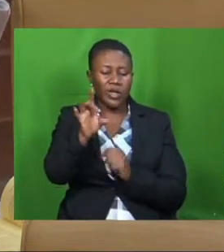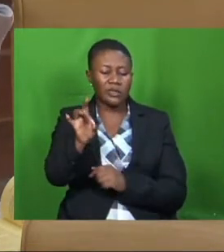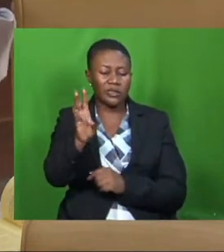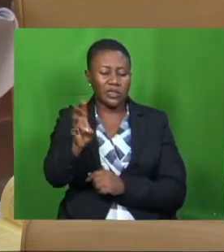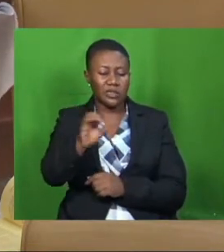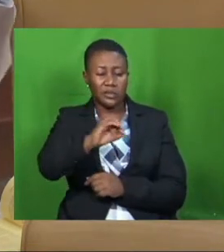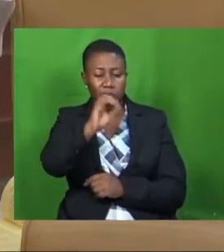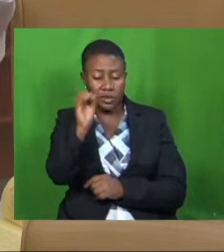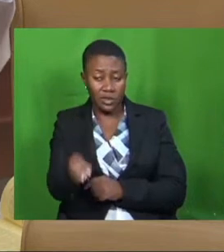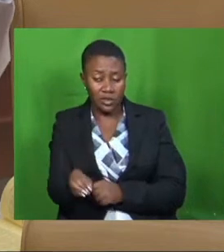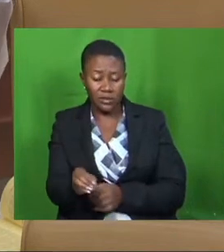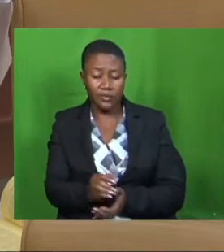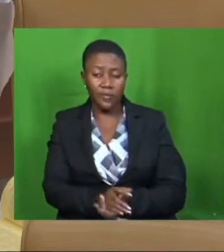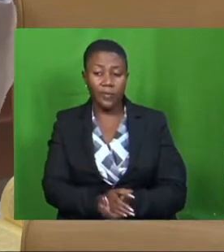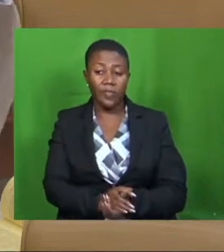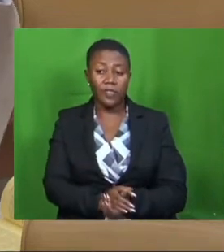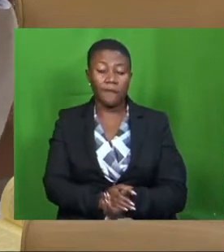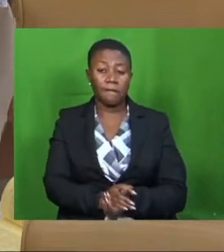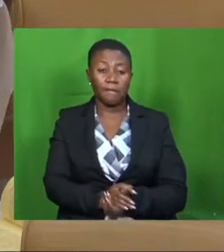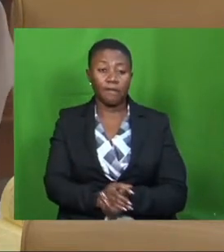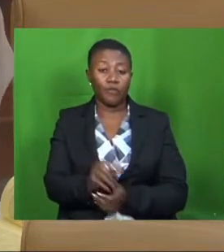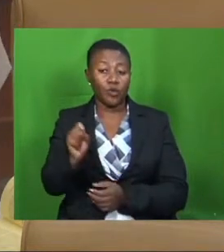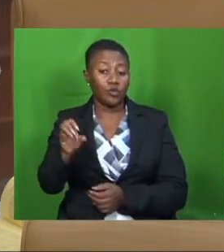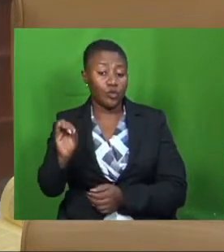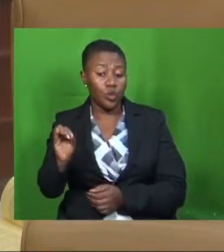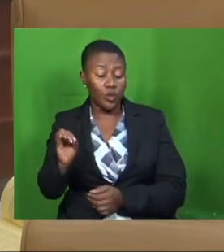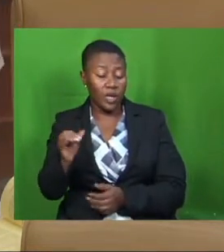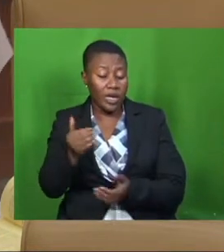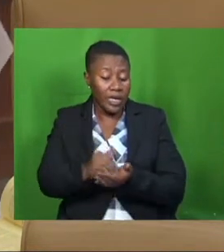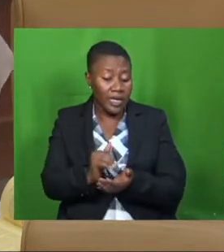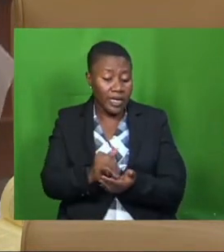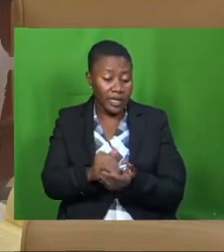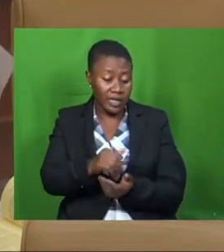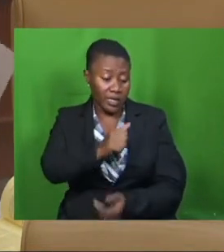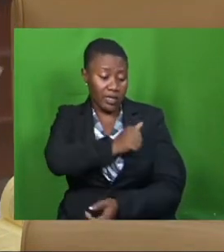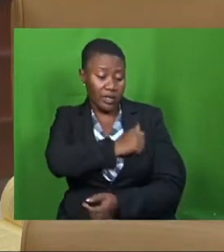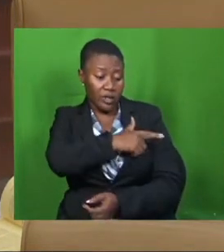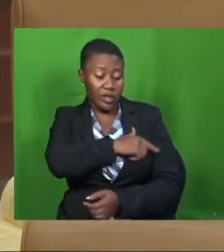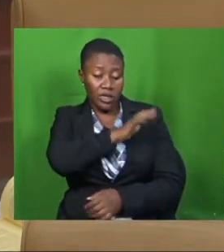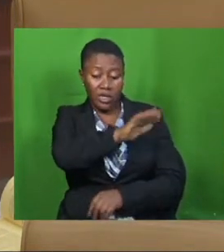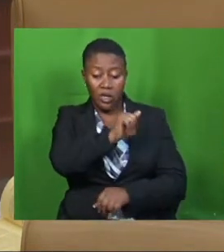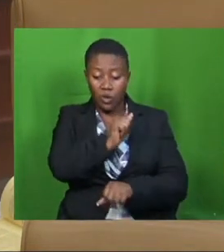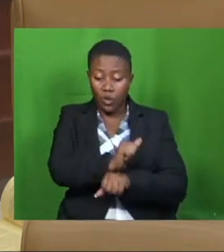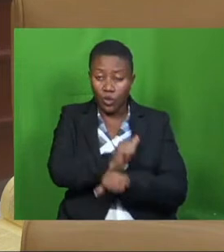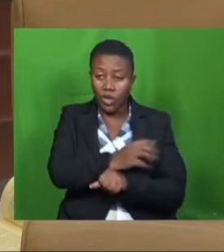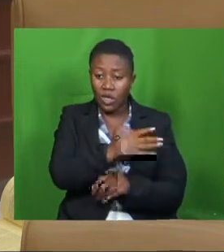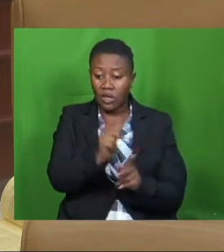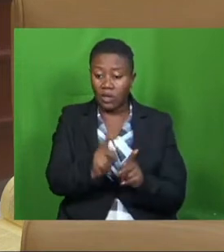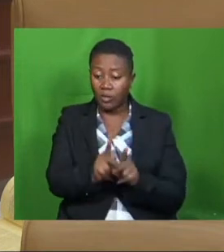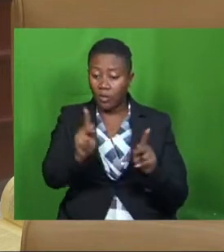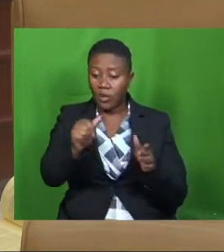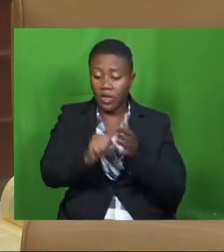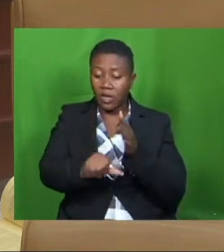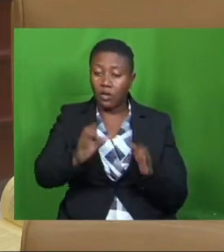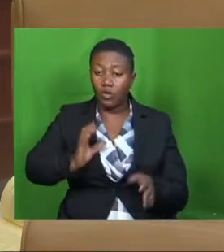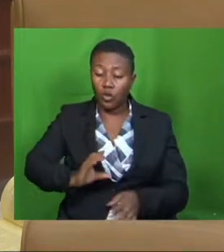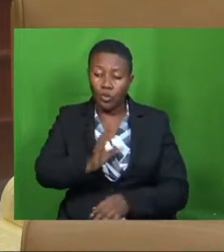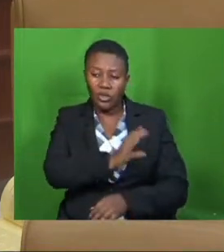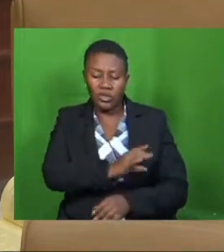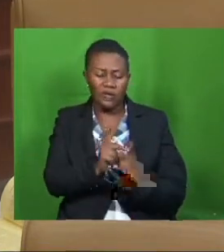General of the Public Accounts of Ghana, public boards, corporations, and other statutory institutions for the period